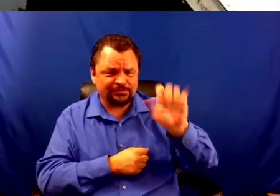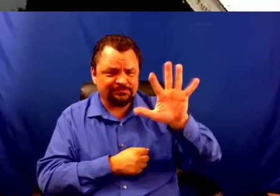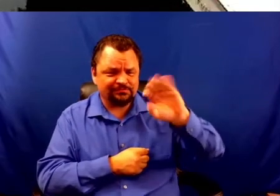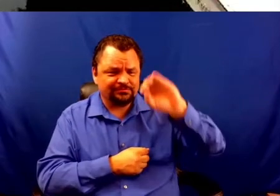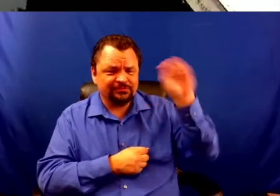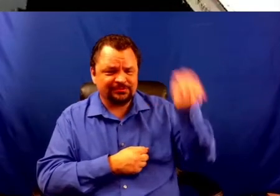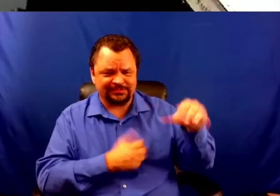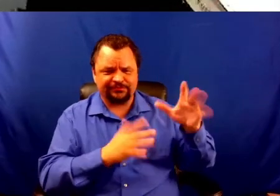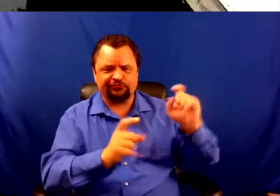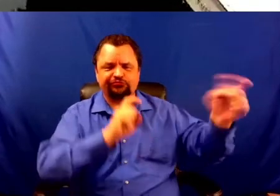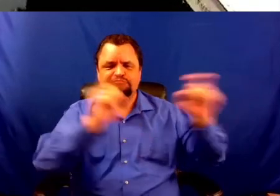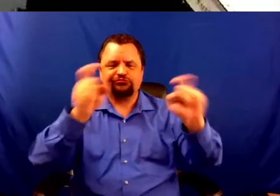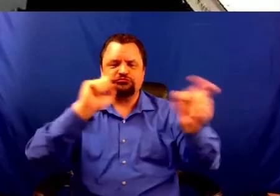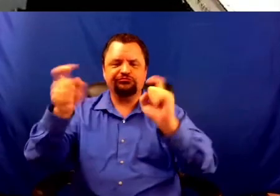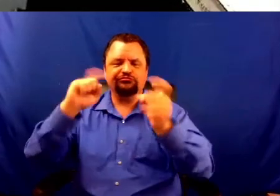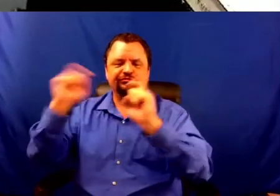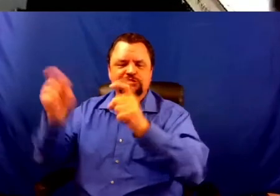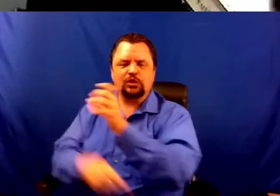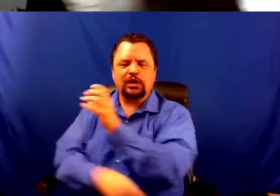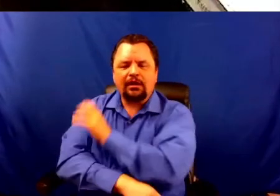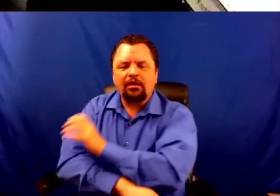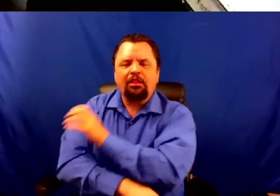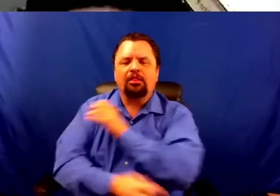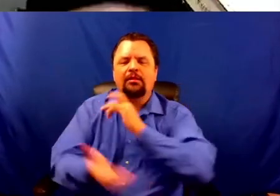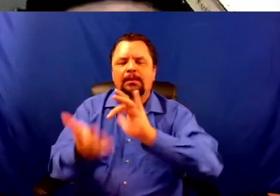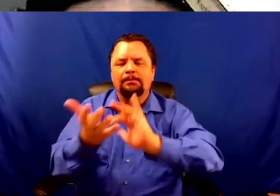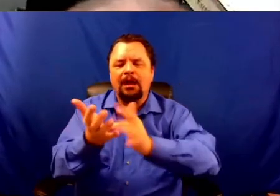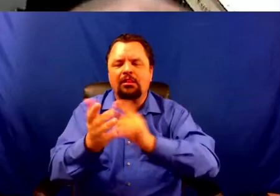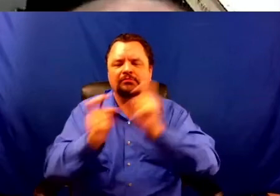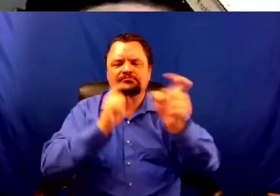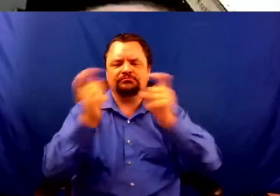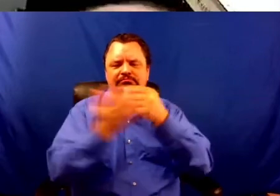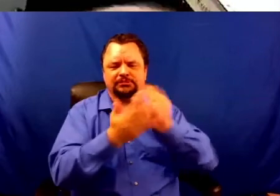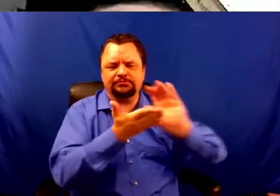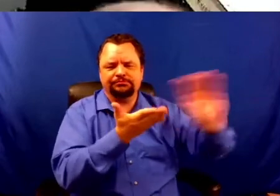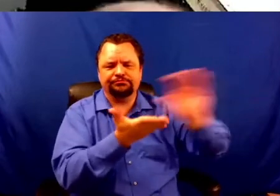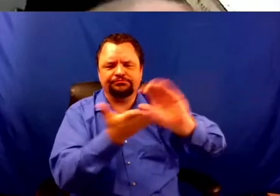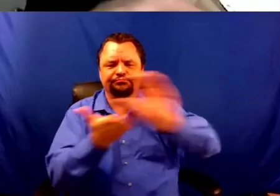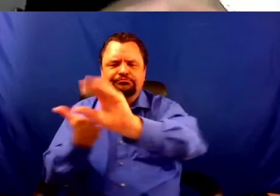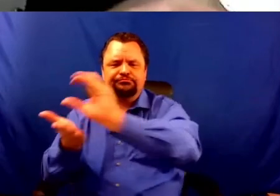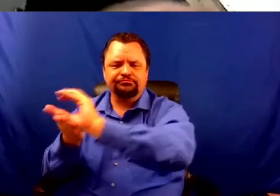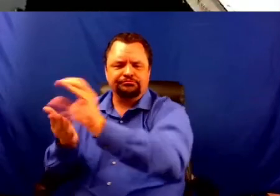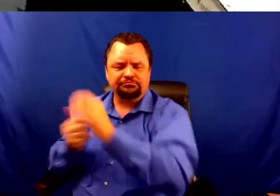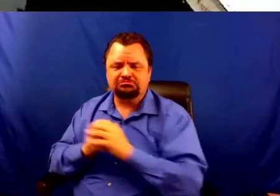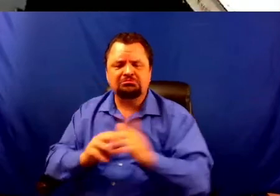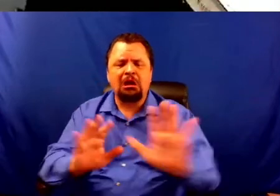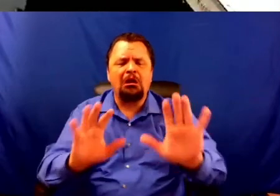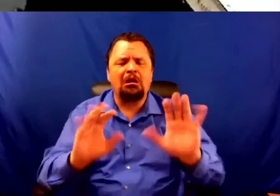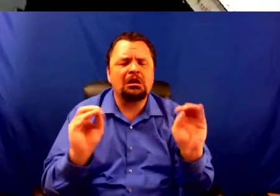97.5% are devoted to clinical medicine. So nothing wrong with